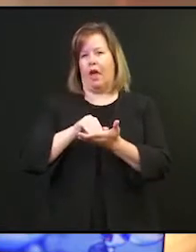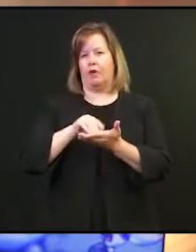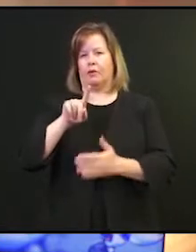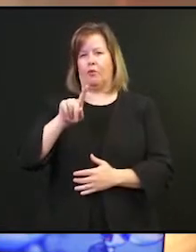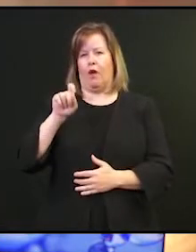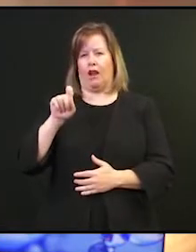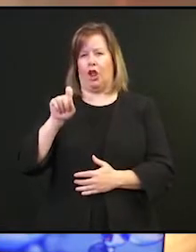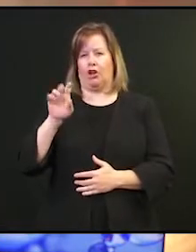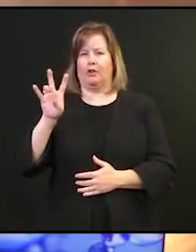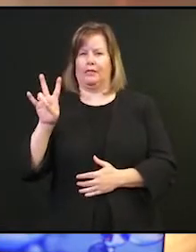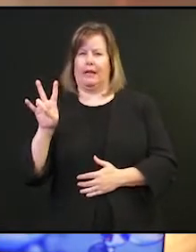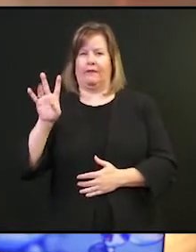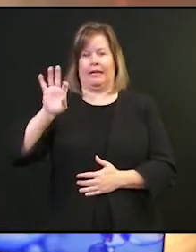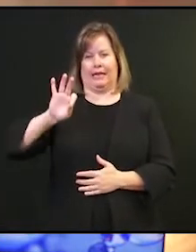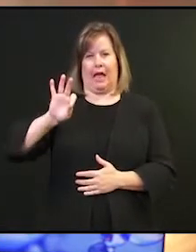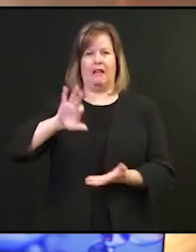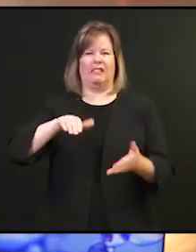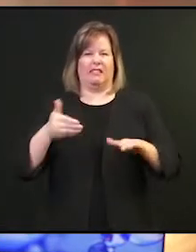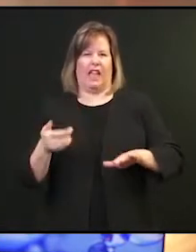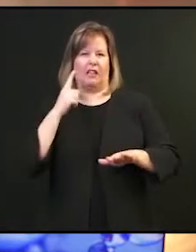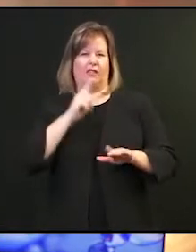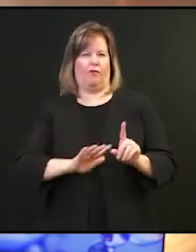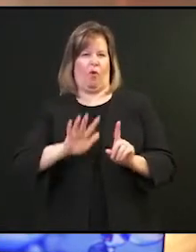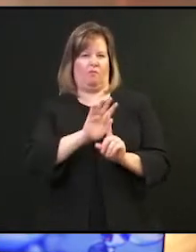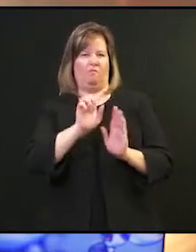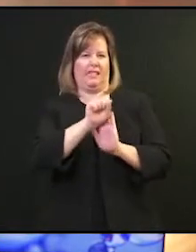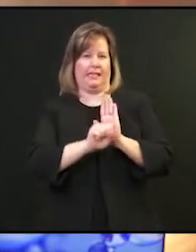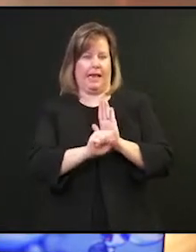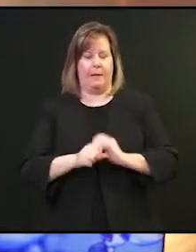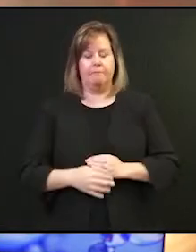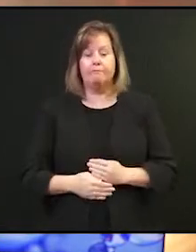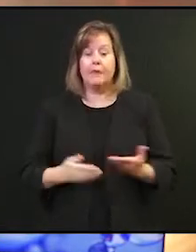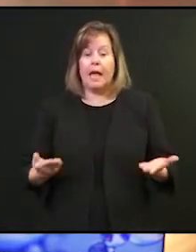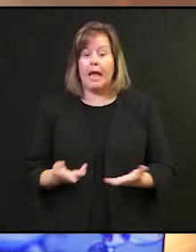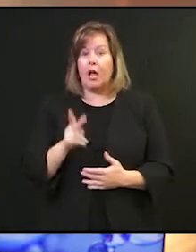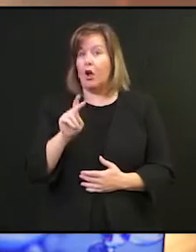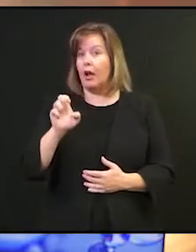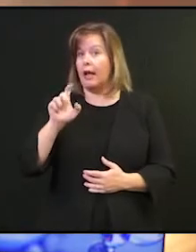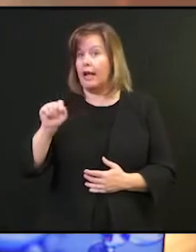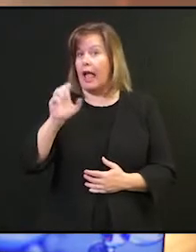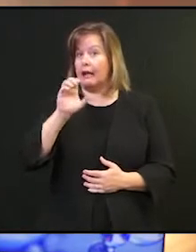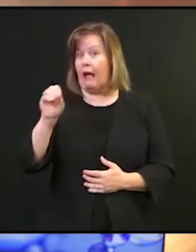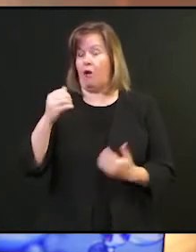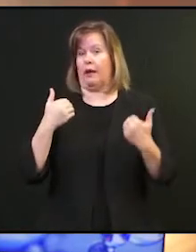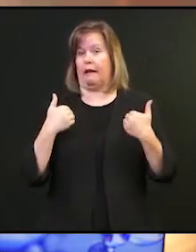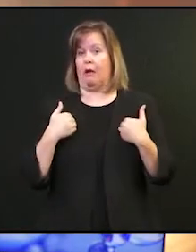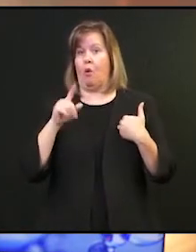4,179 deaths statewide. Here in Kent County, as of this morning, it's reported there's